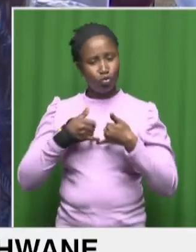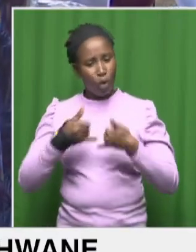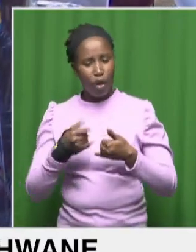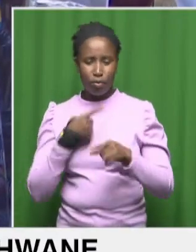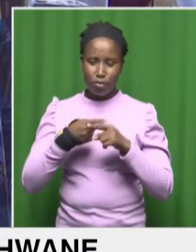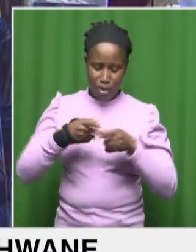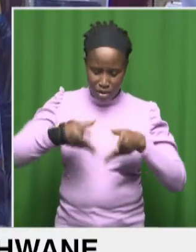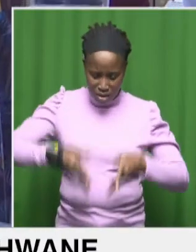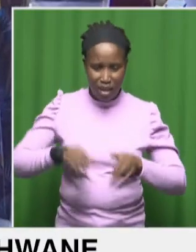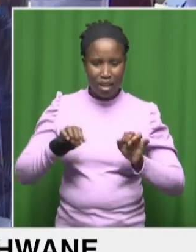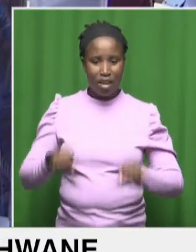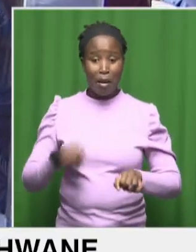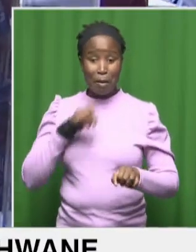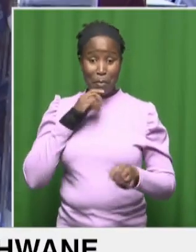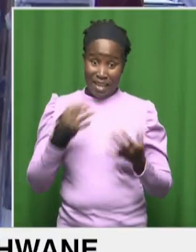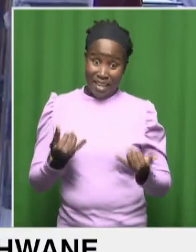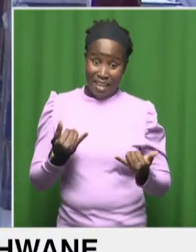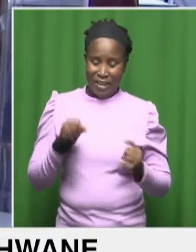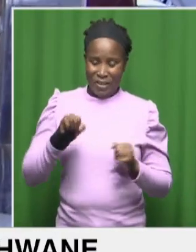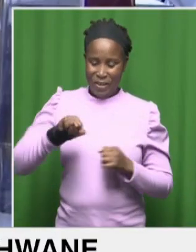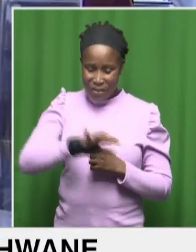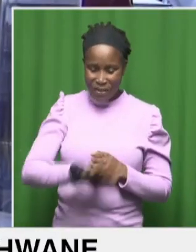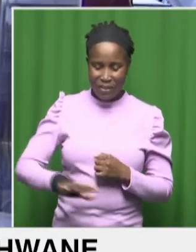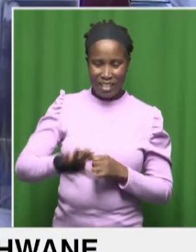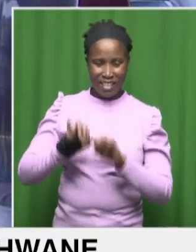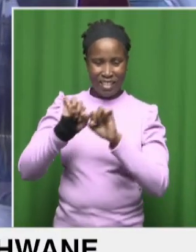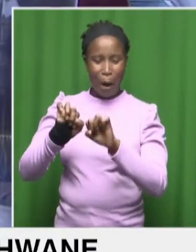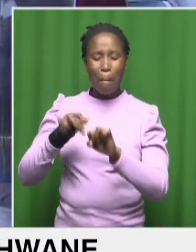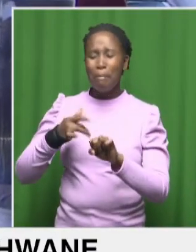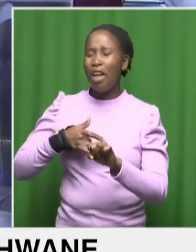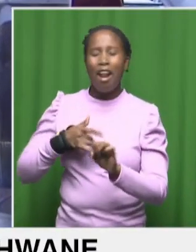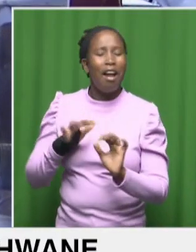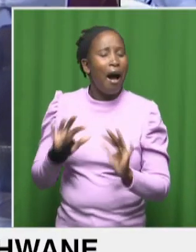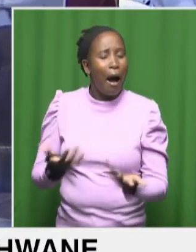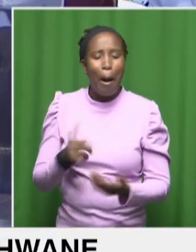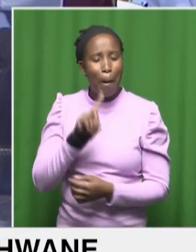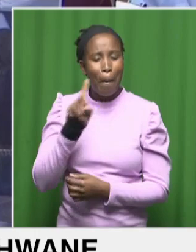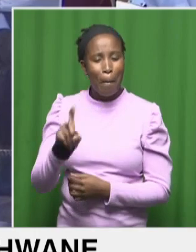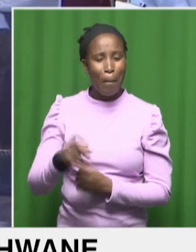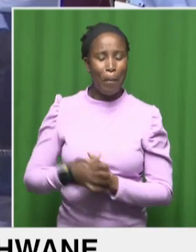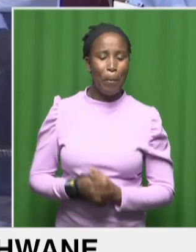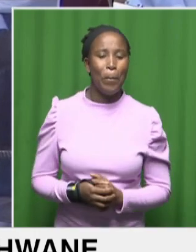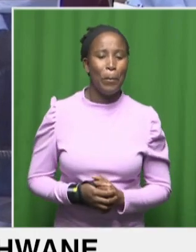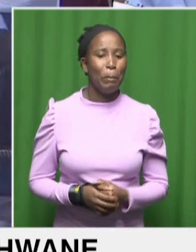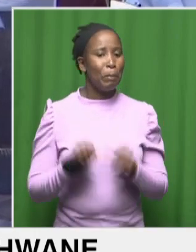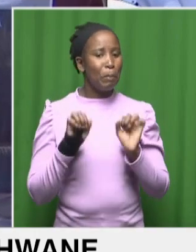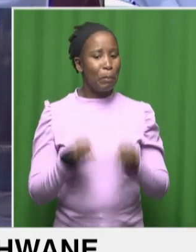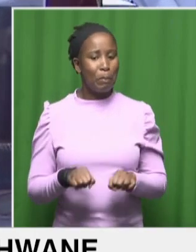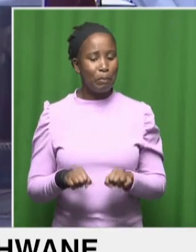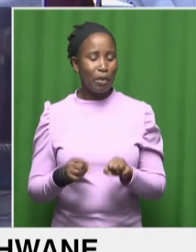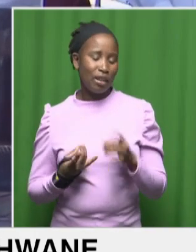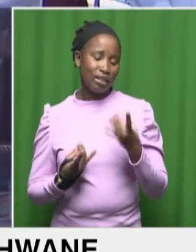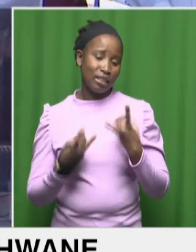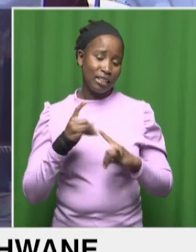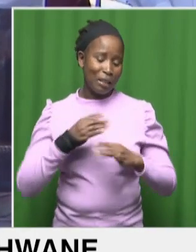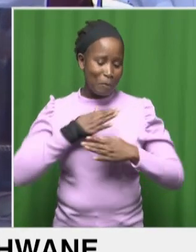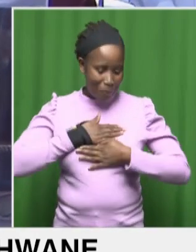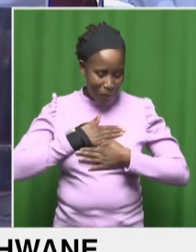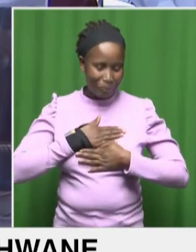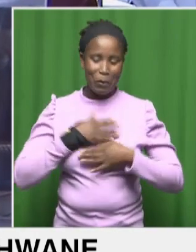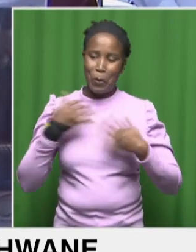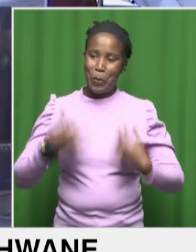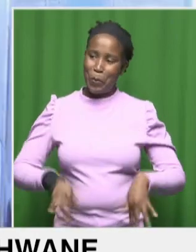are in your neck of the woods. What has this meant for you? Yes, the city of Human Origin, we are